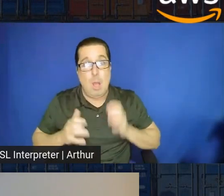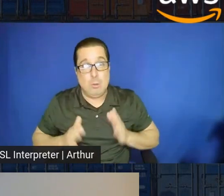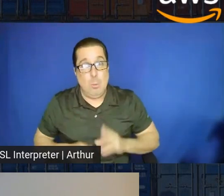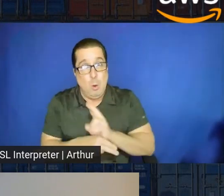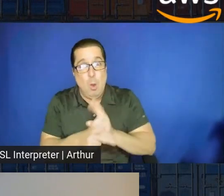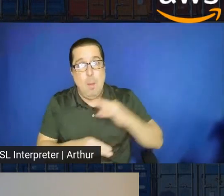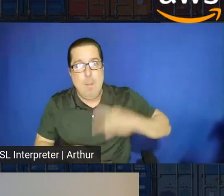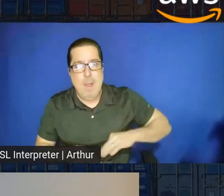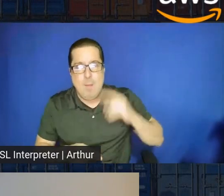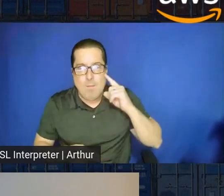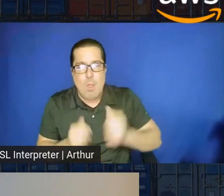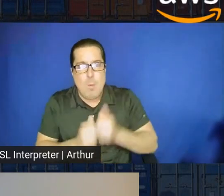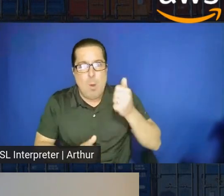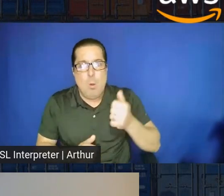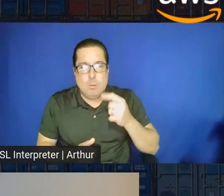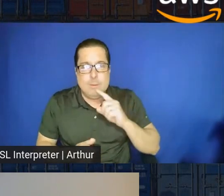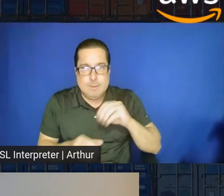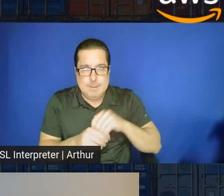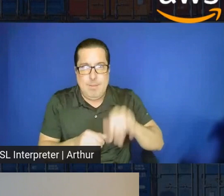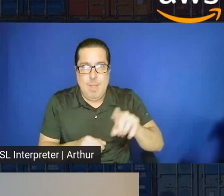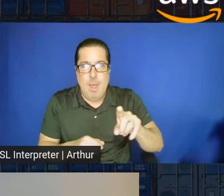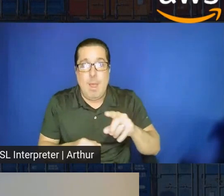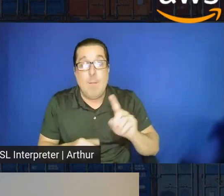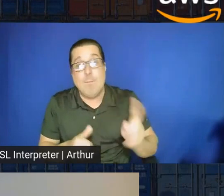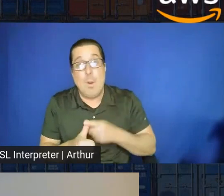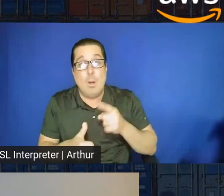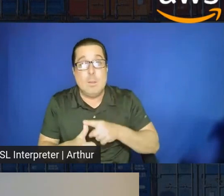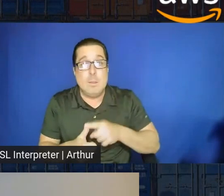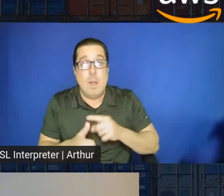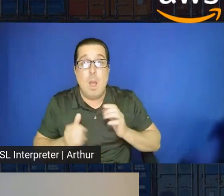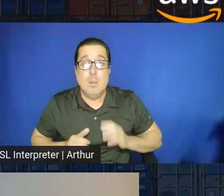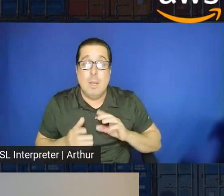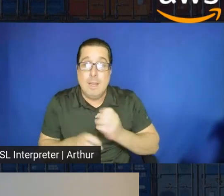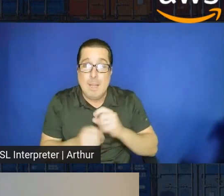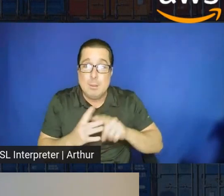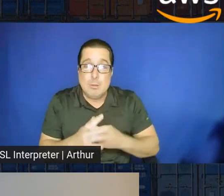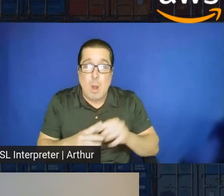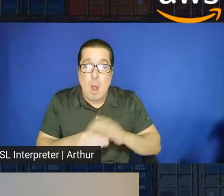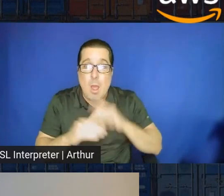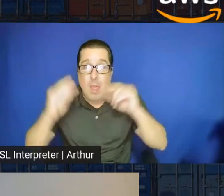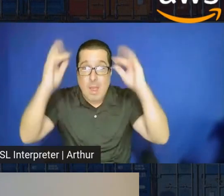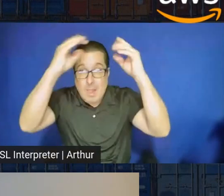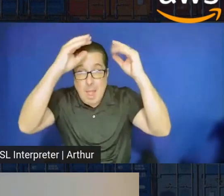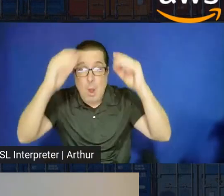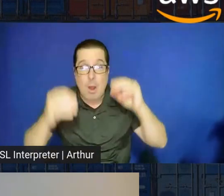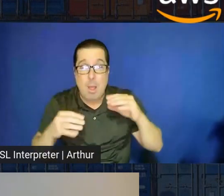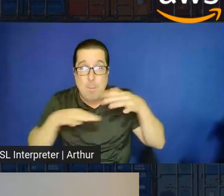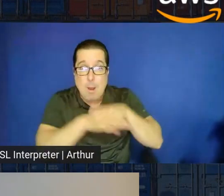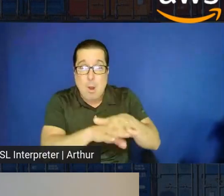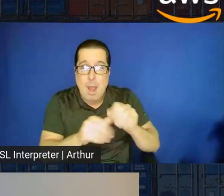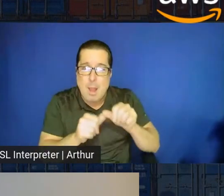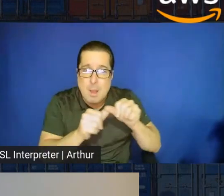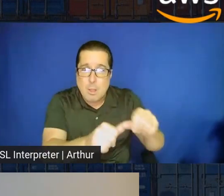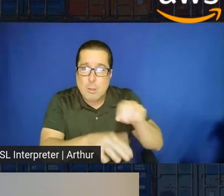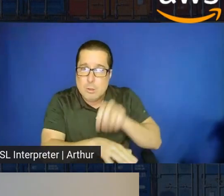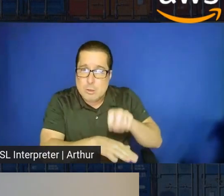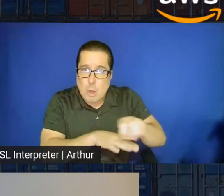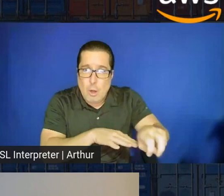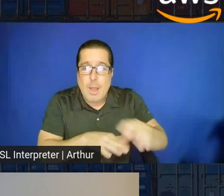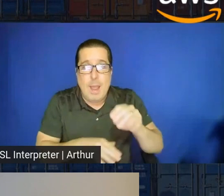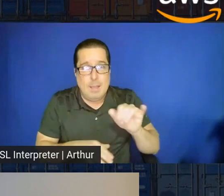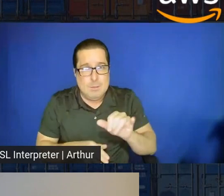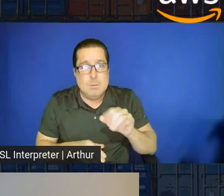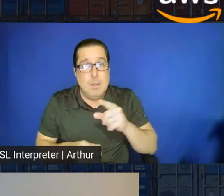EKS Anywhere. Right. The first category is customers that are just getting started on their cloud migration and containerization journey as well. Especially for